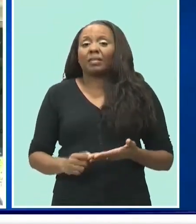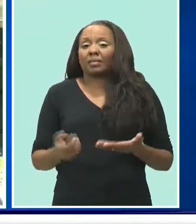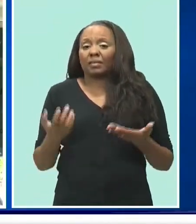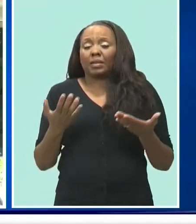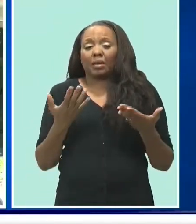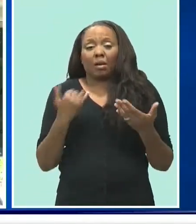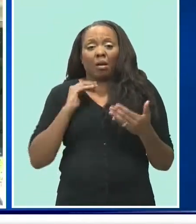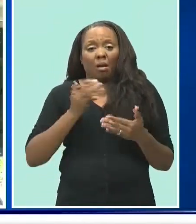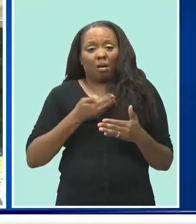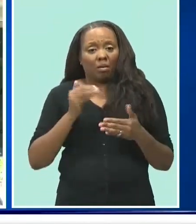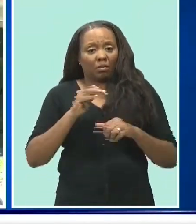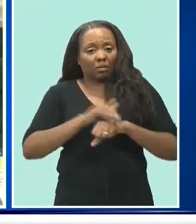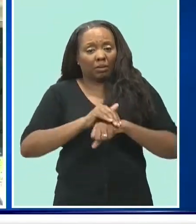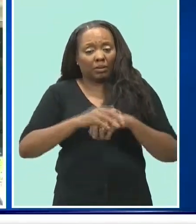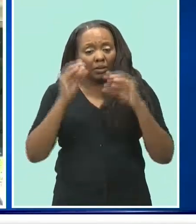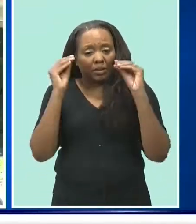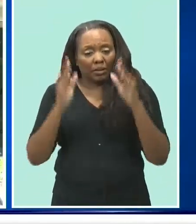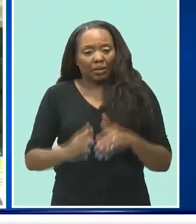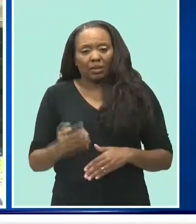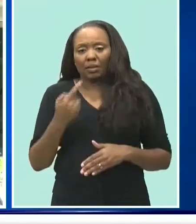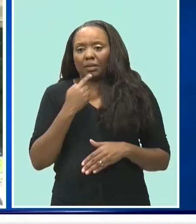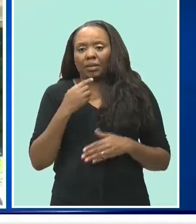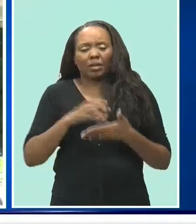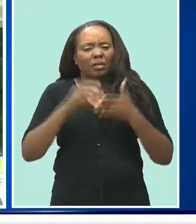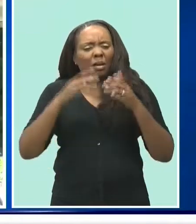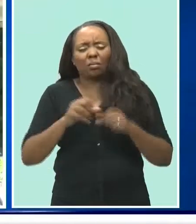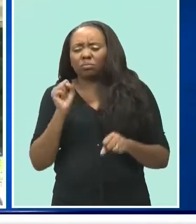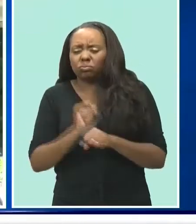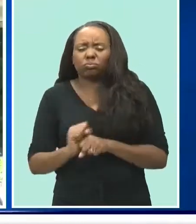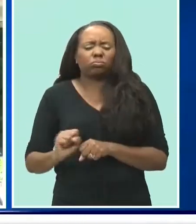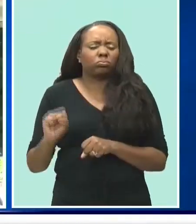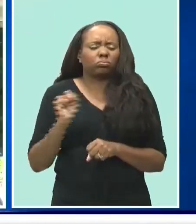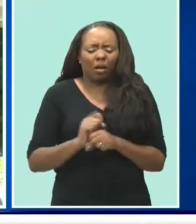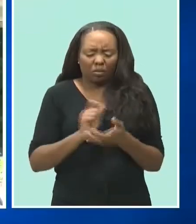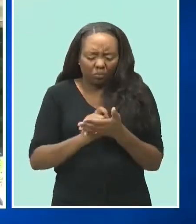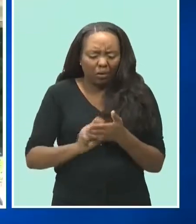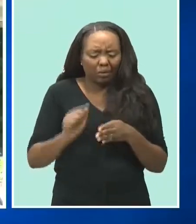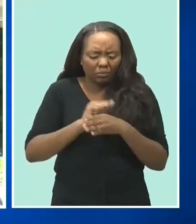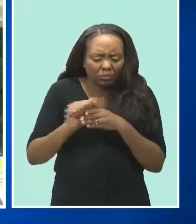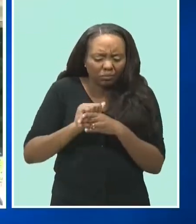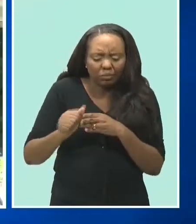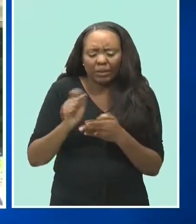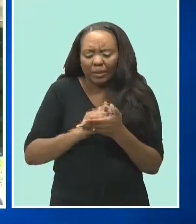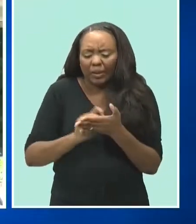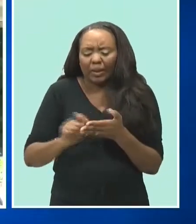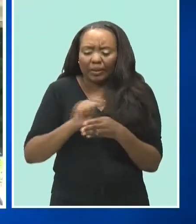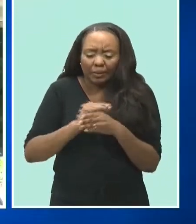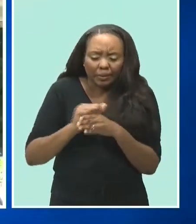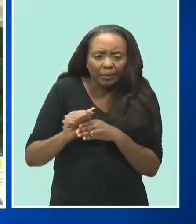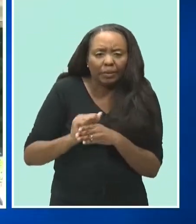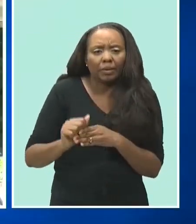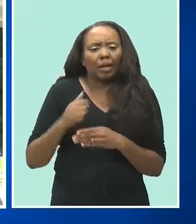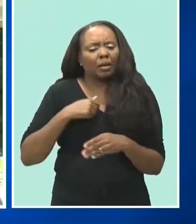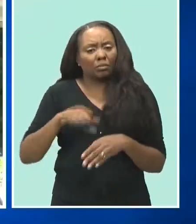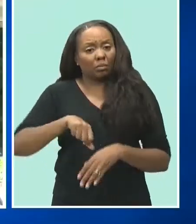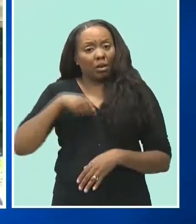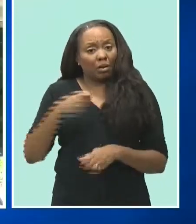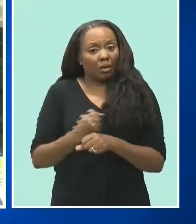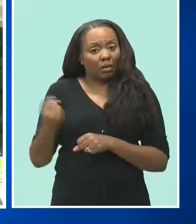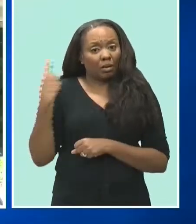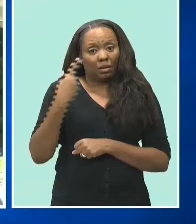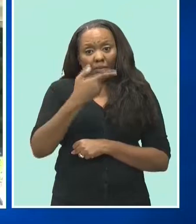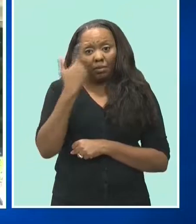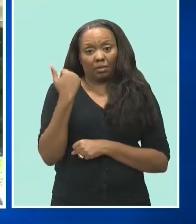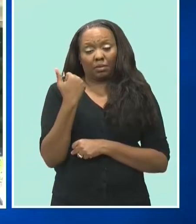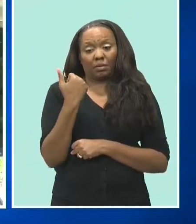teachers emphasized it last year. The students worked very, very hard, and I was proud of them last year because I think we had 9 entries at